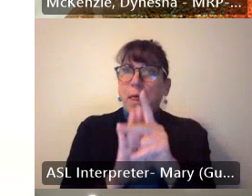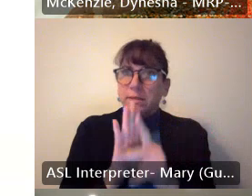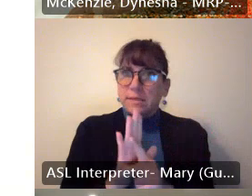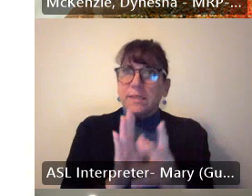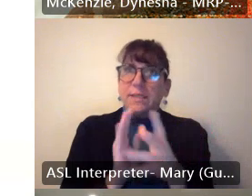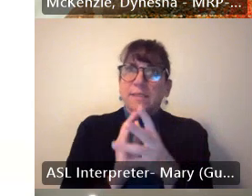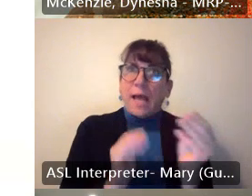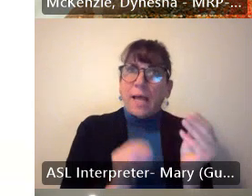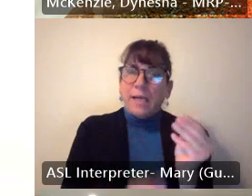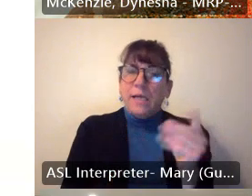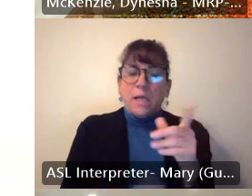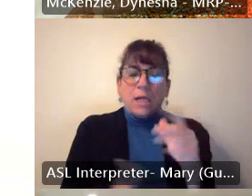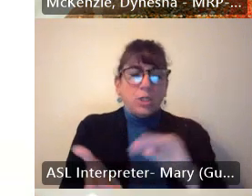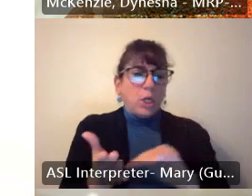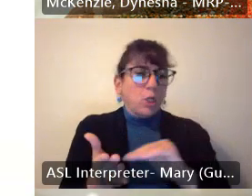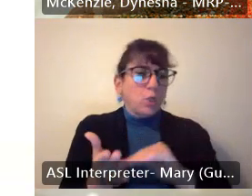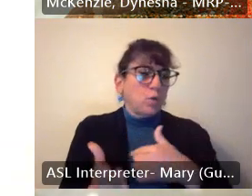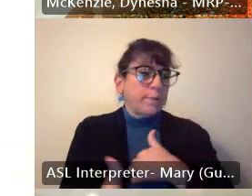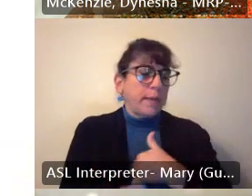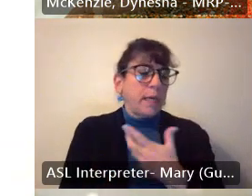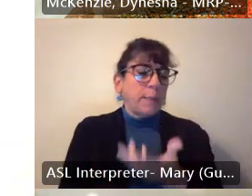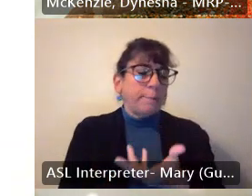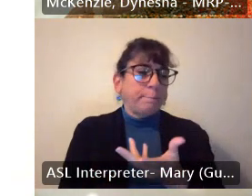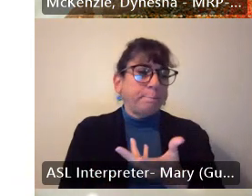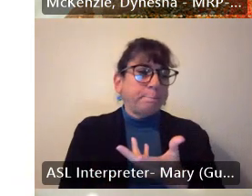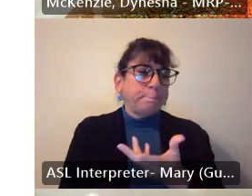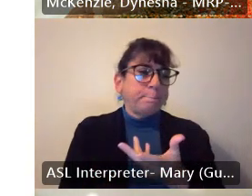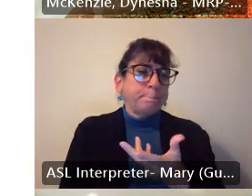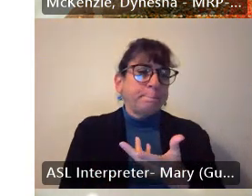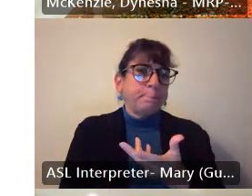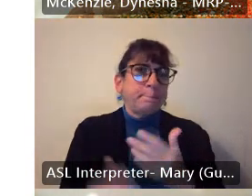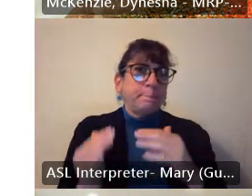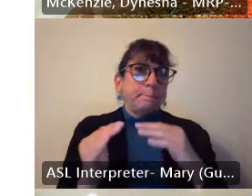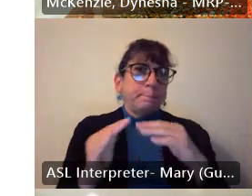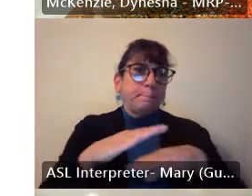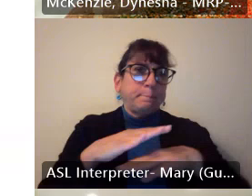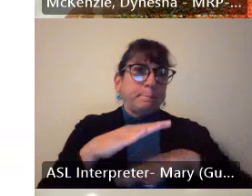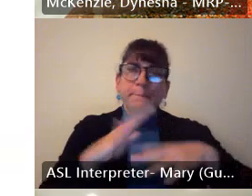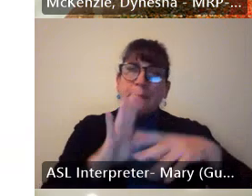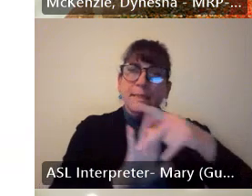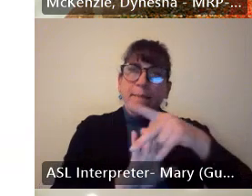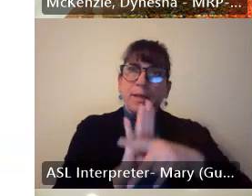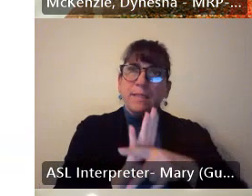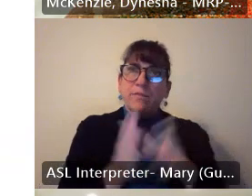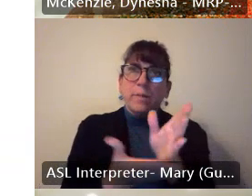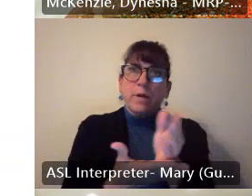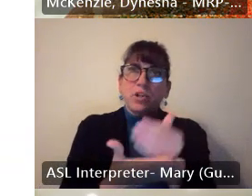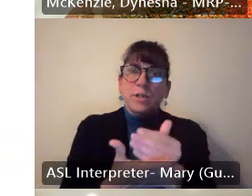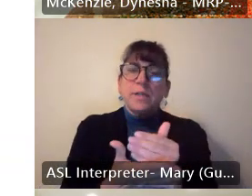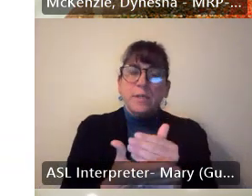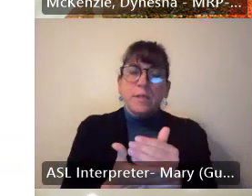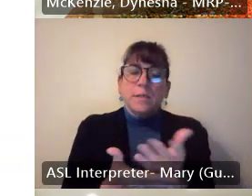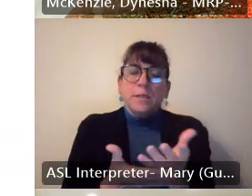the excuse me, what the underlying policy of a budget decision will be. Excuse me, one